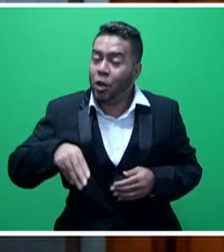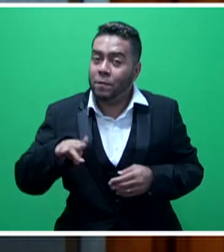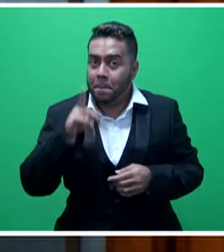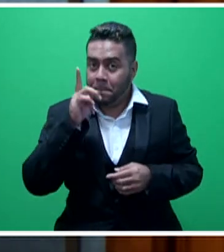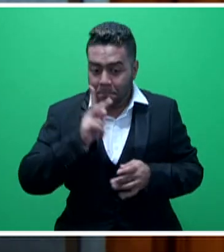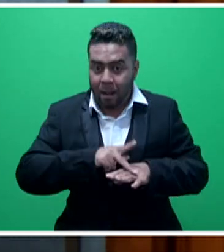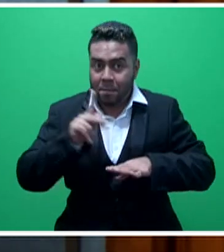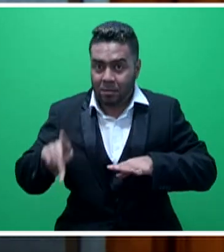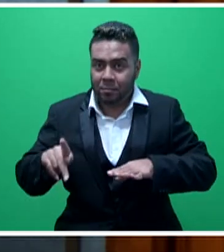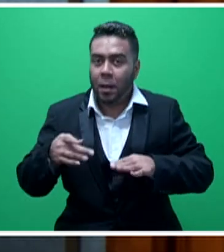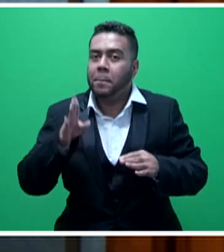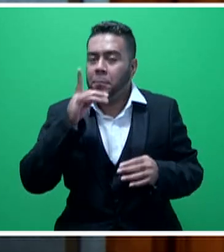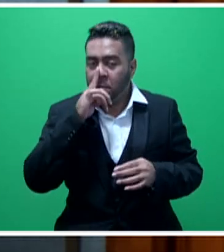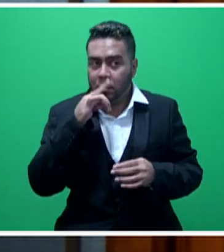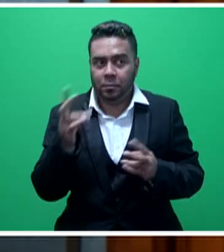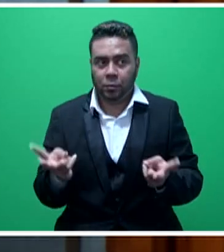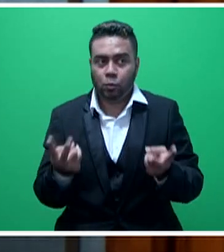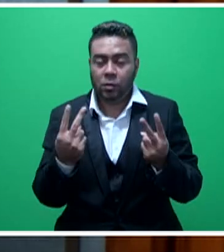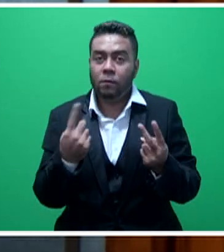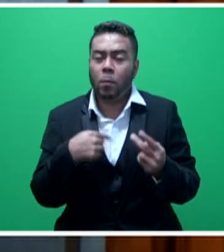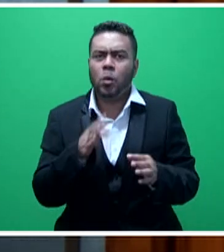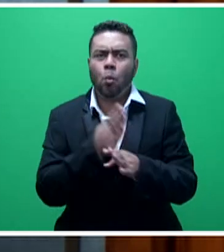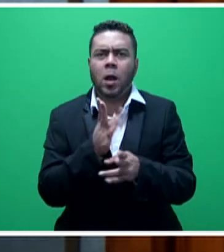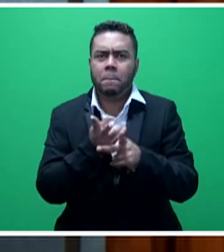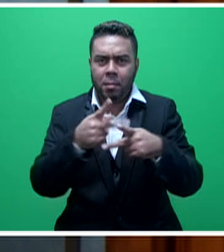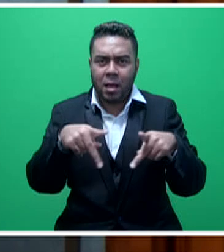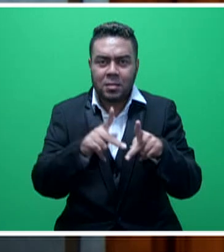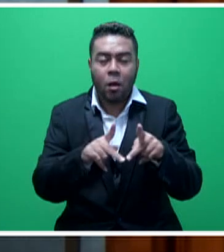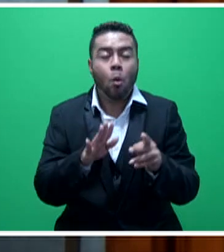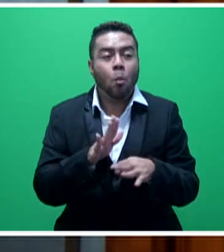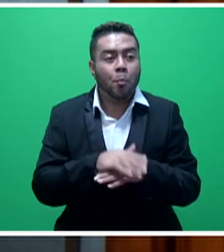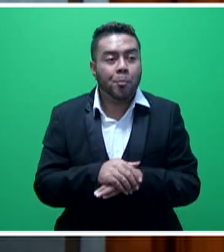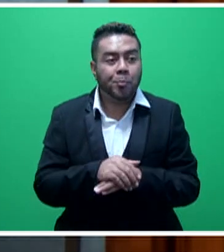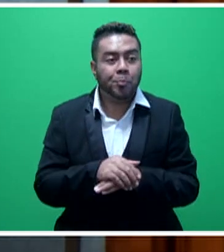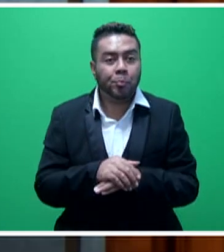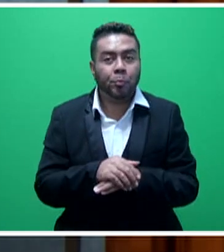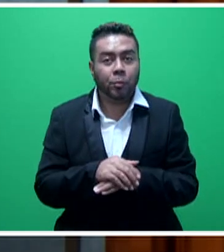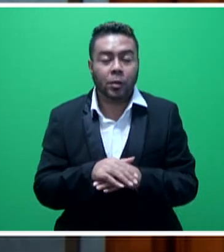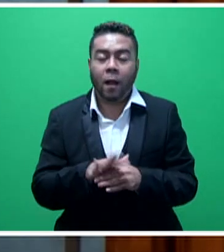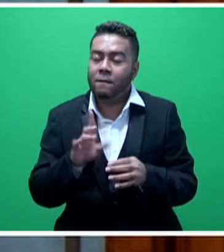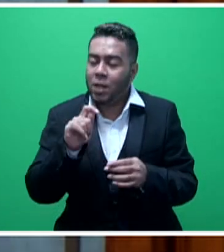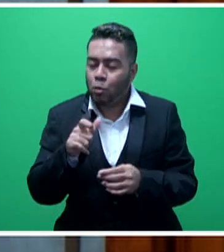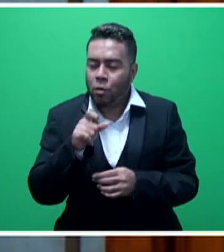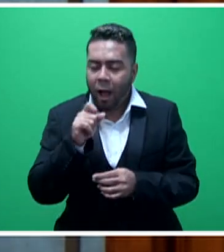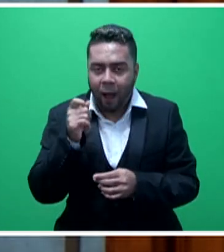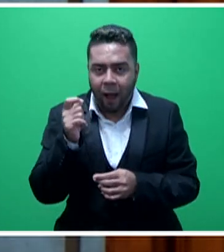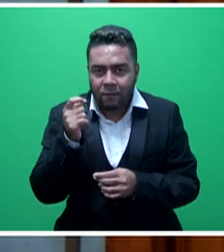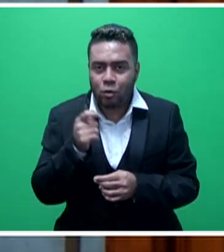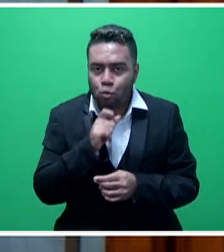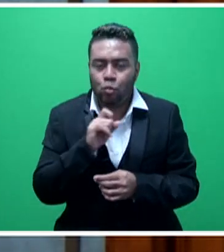are watching this proceeding from their workplaces or the comfort of their homes. A very good afternoon to you